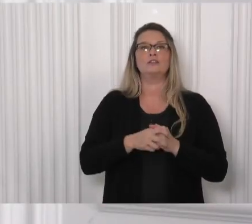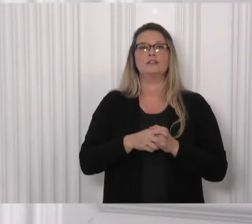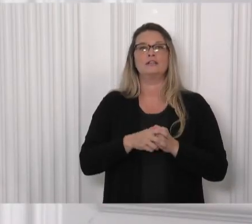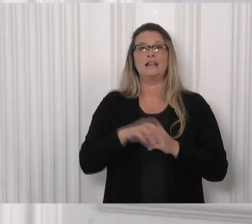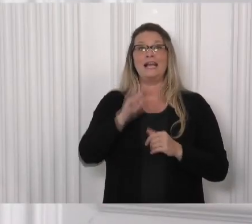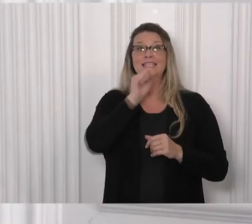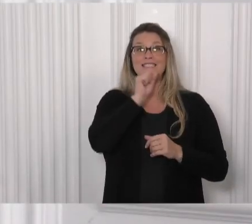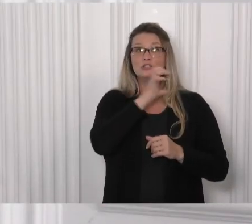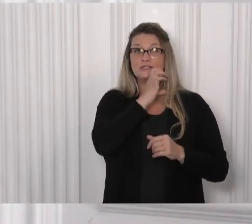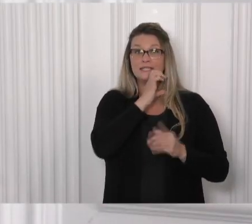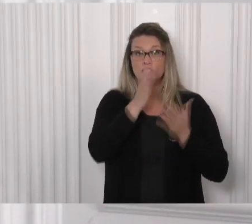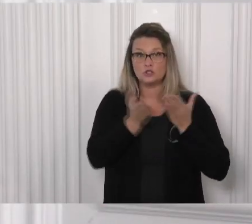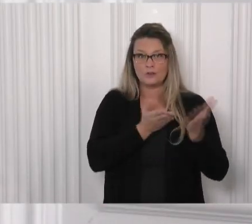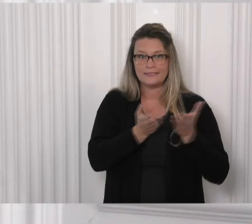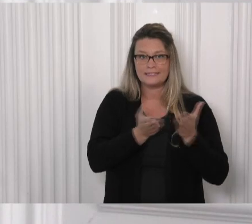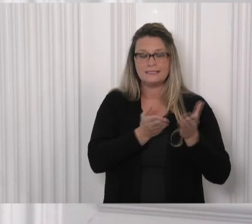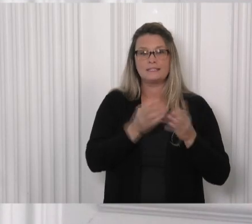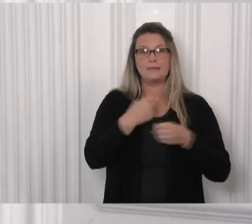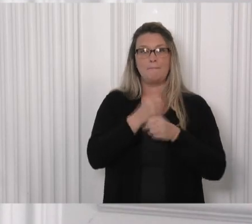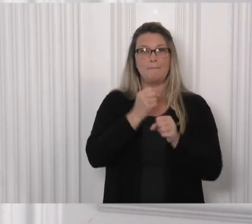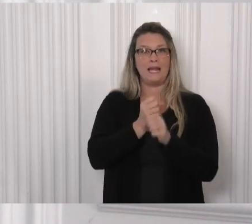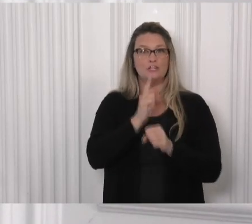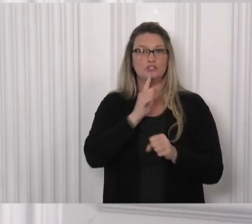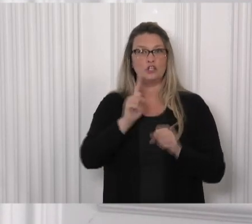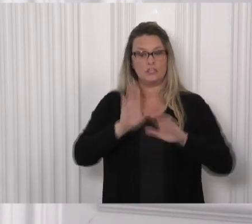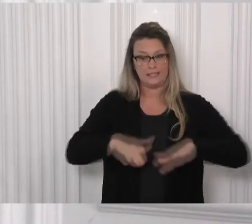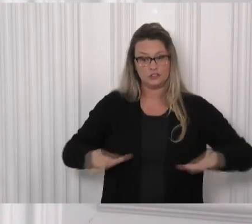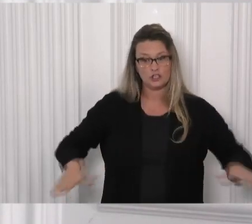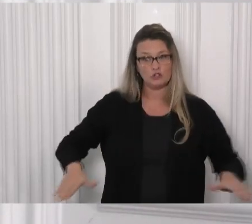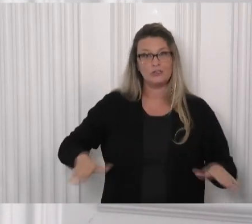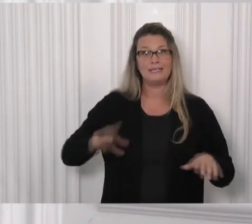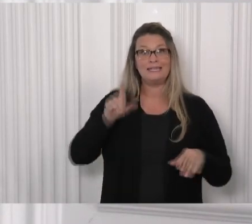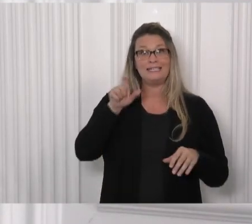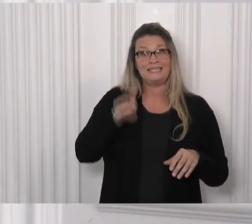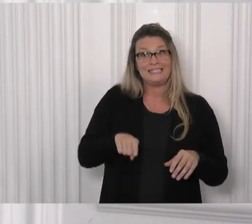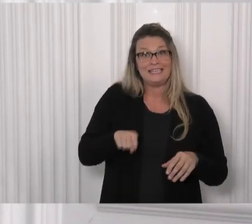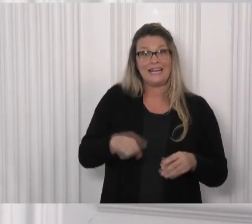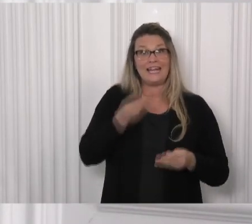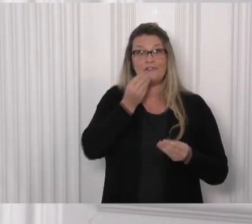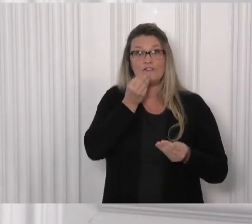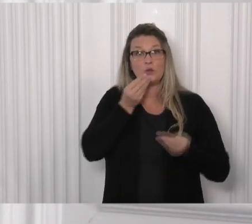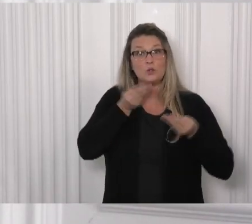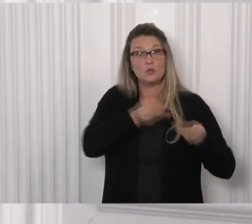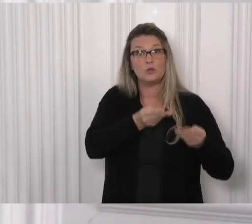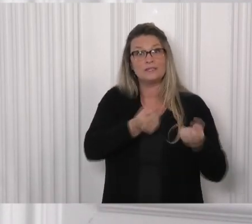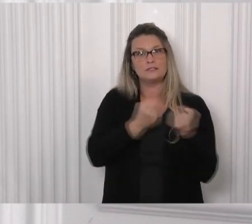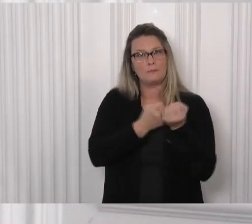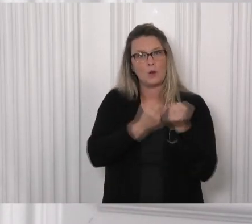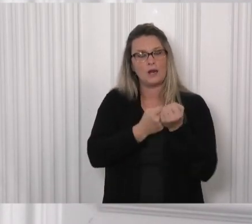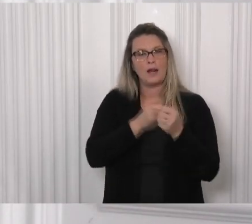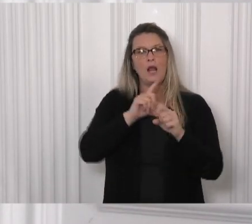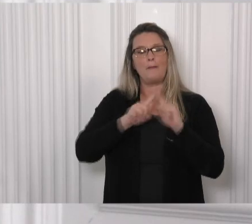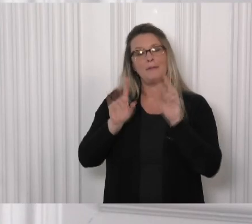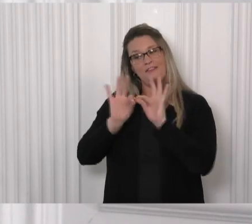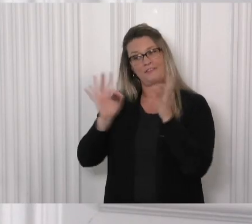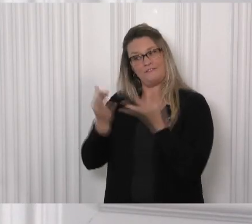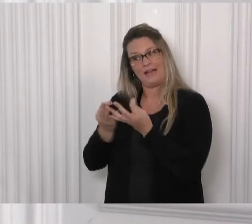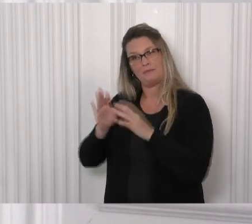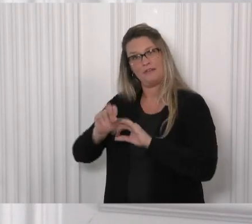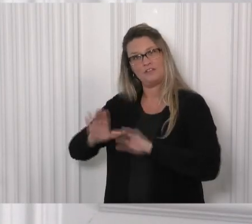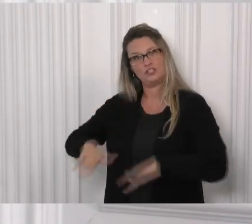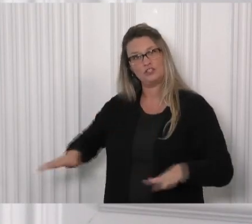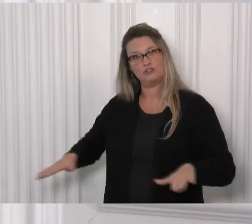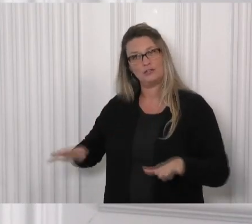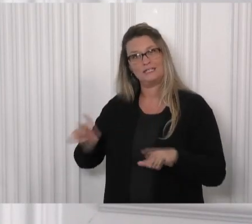Services, to make sure that not just our children who need the food support, but the families of those children,